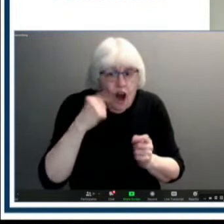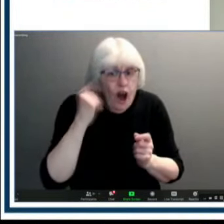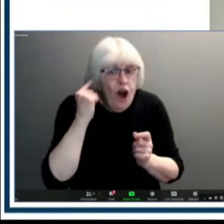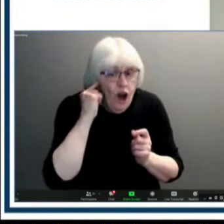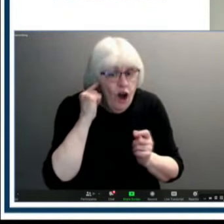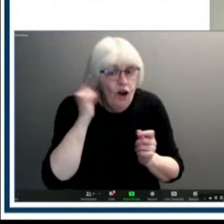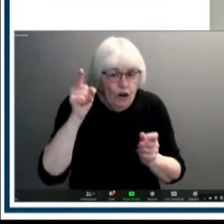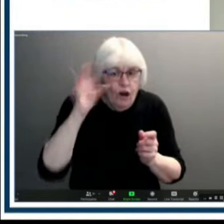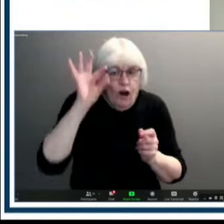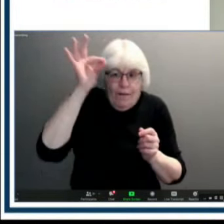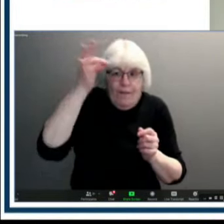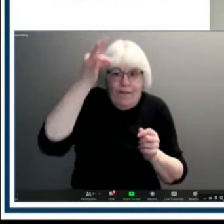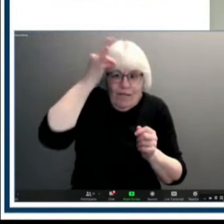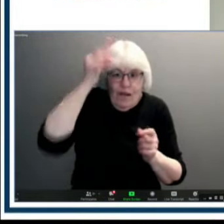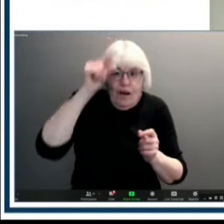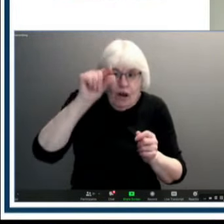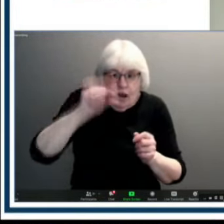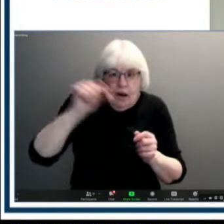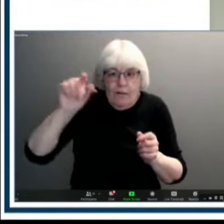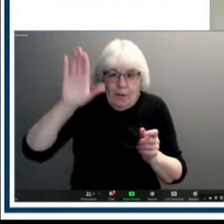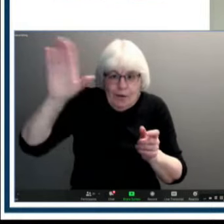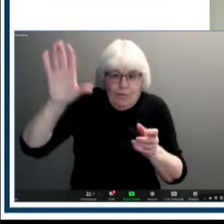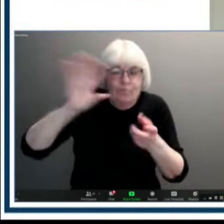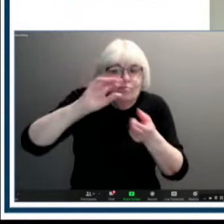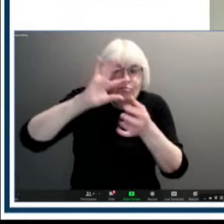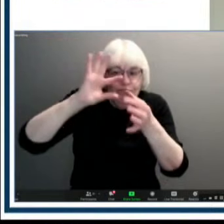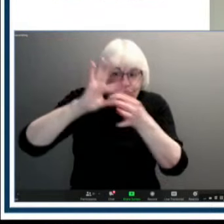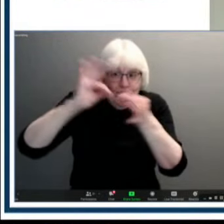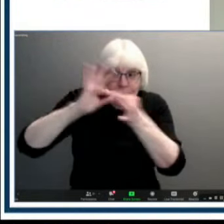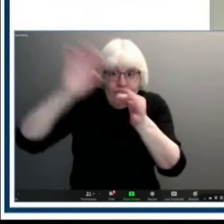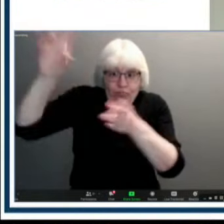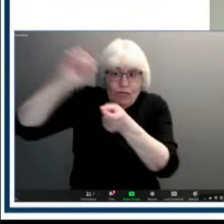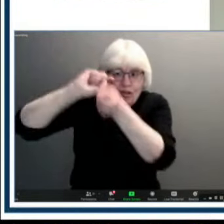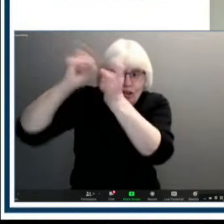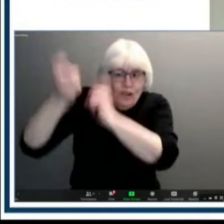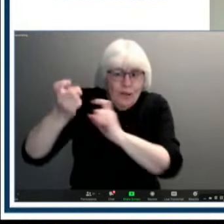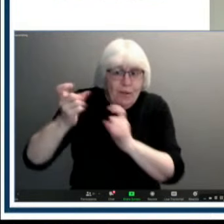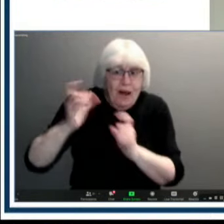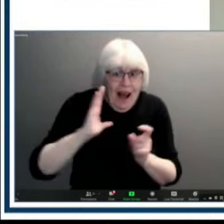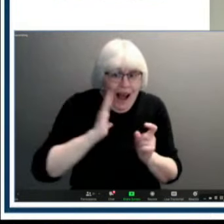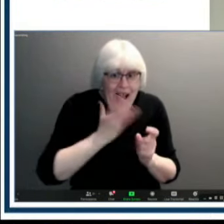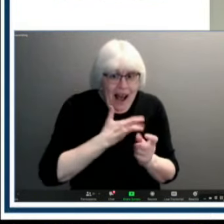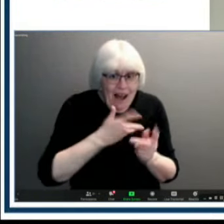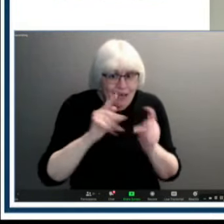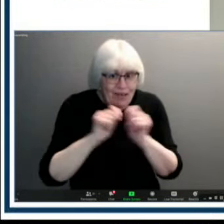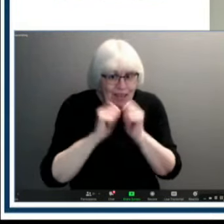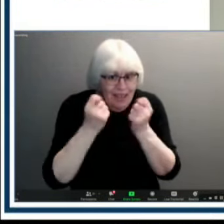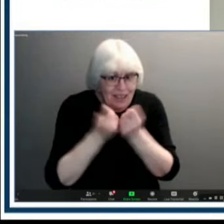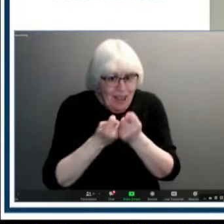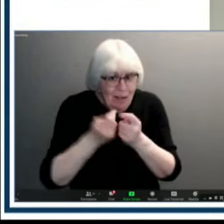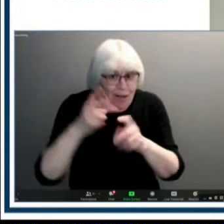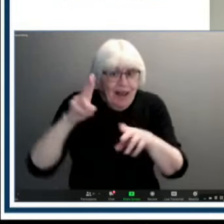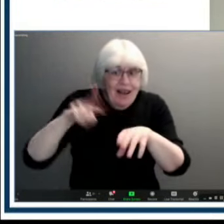I have people on my team on a national call right now, and that's one of the topics on the agenda. So we'll understand what the